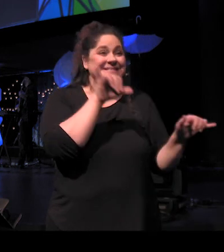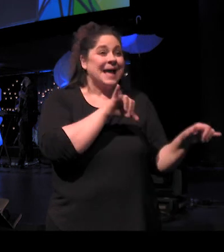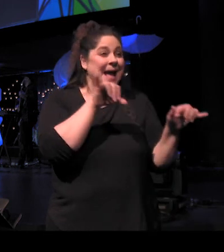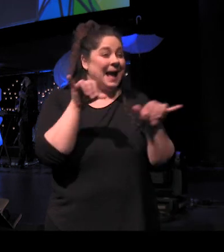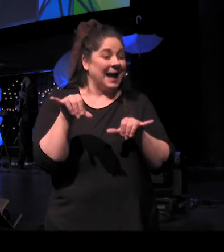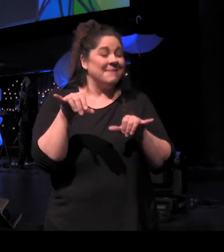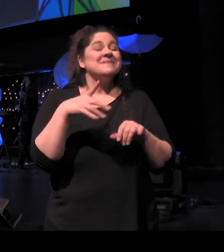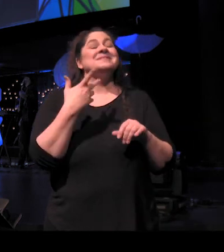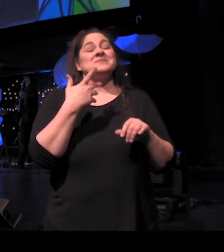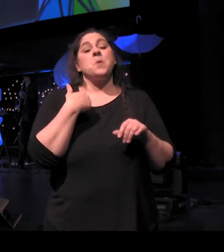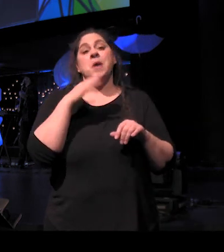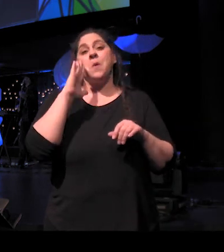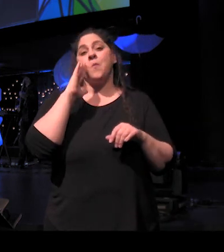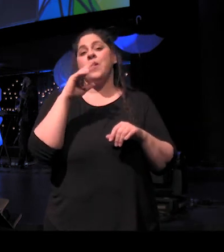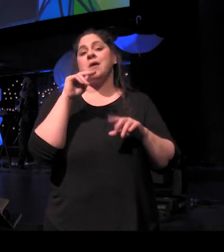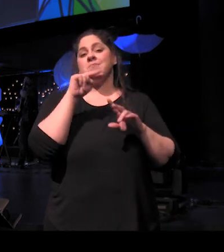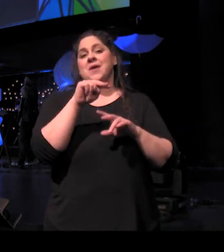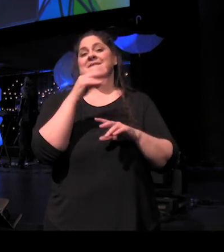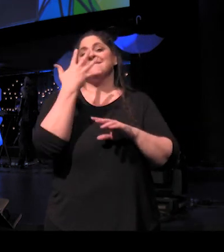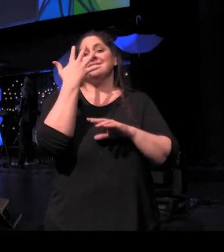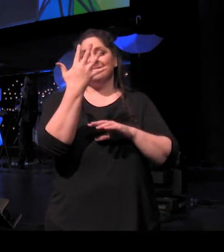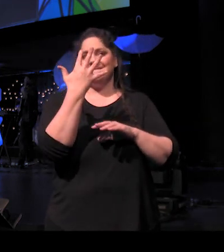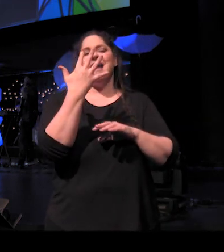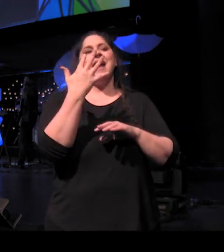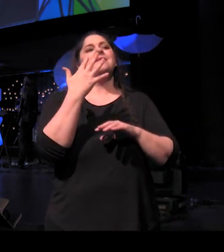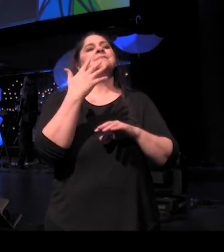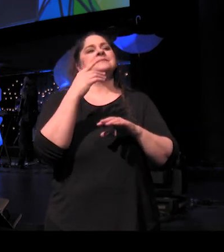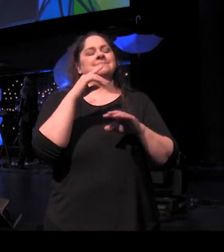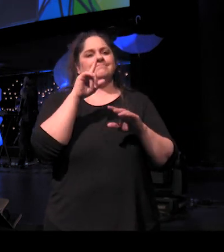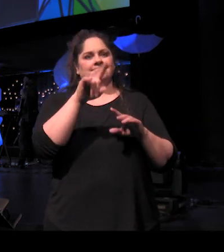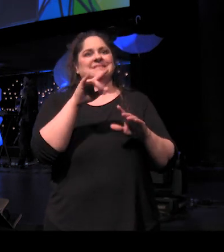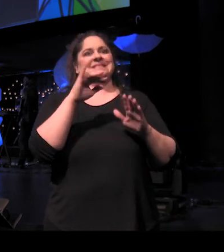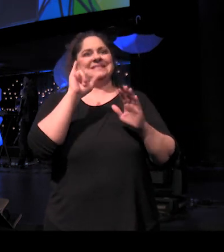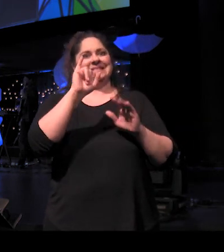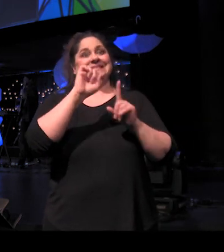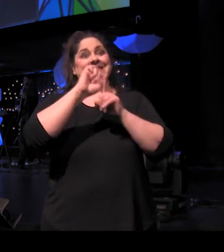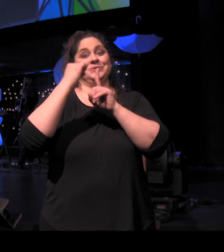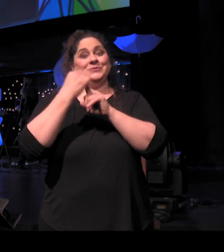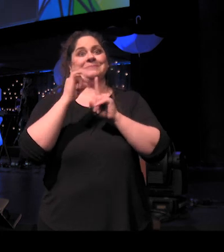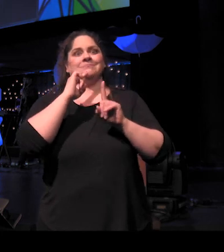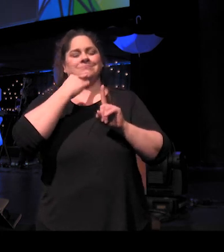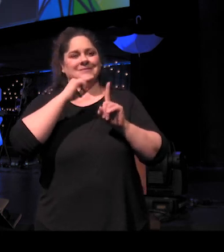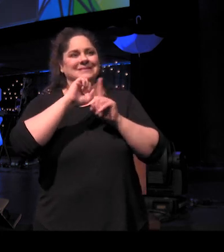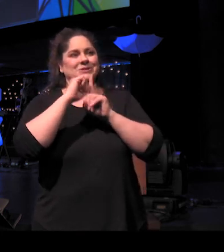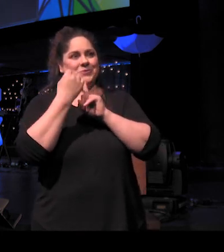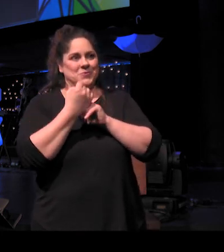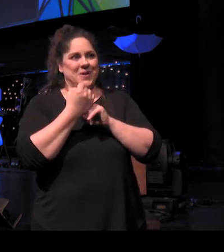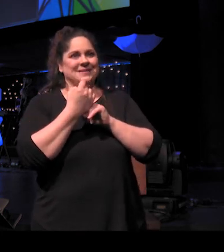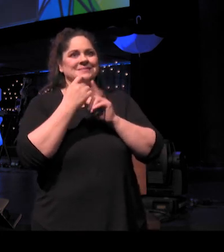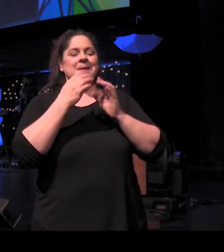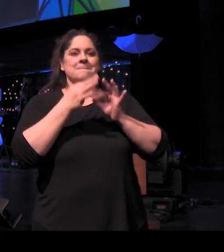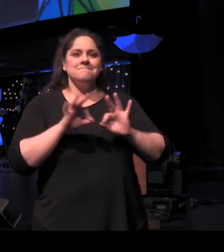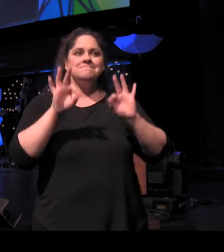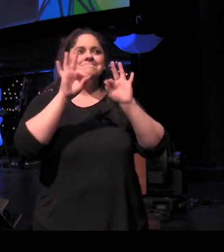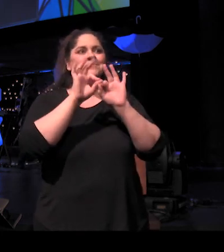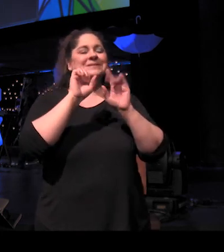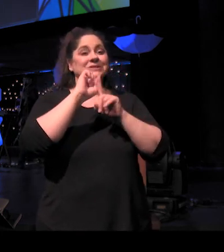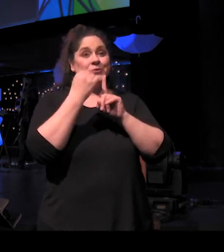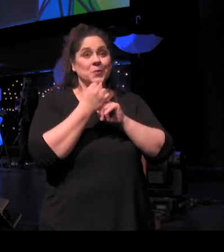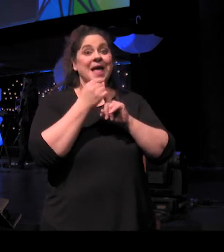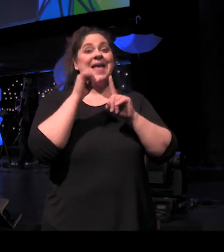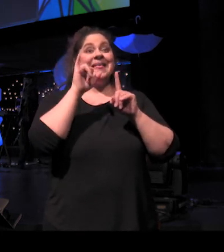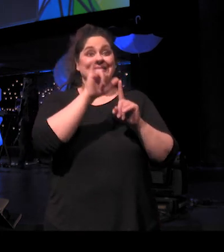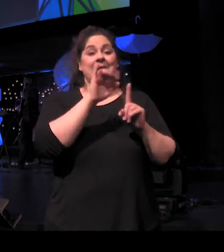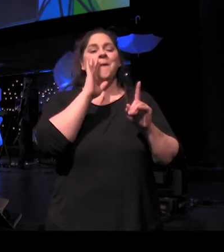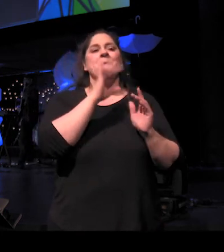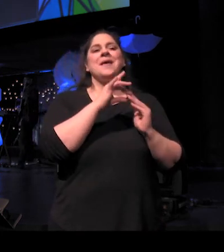different significant situations Jesus had as he was heading to the cross. What happened then, and what does it mean to us today? You're not going to want